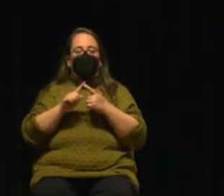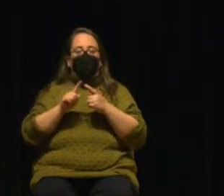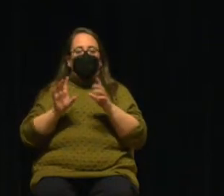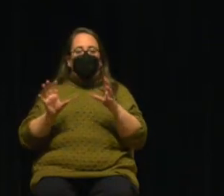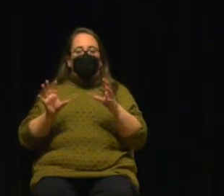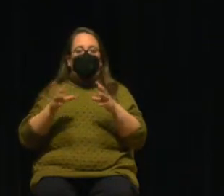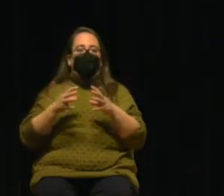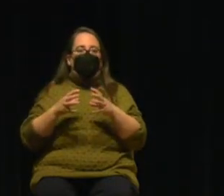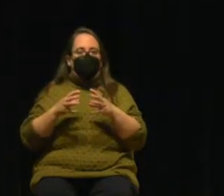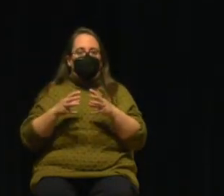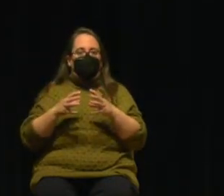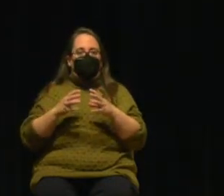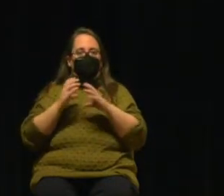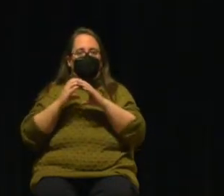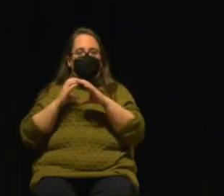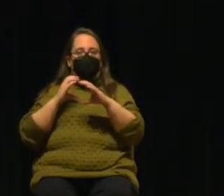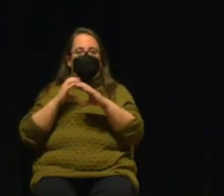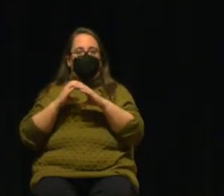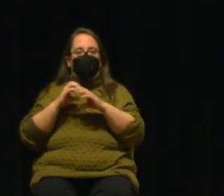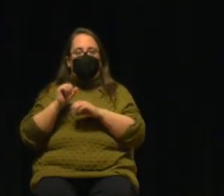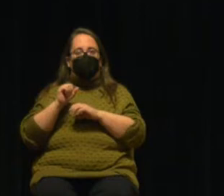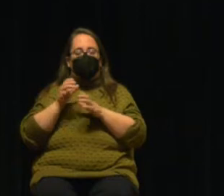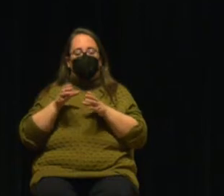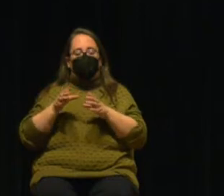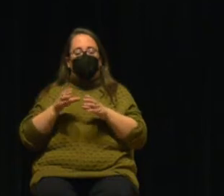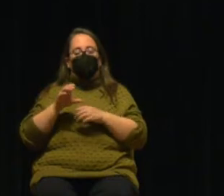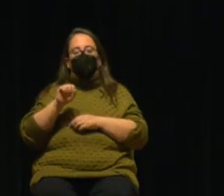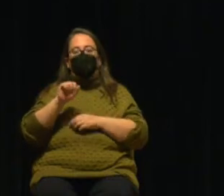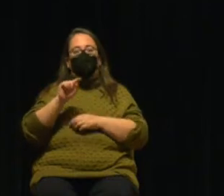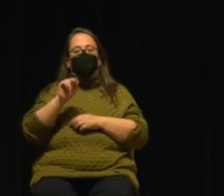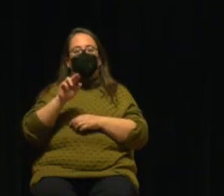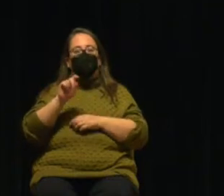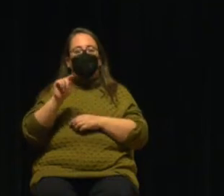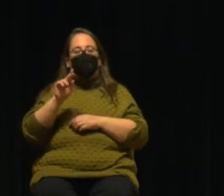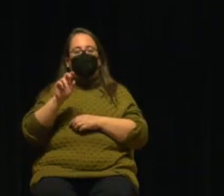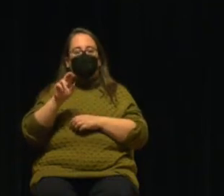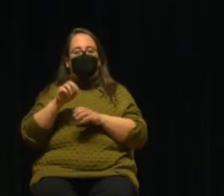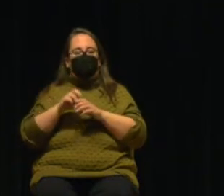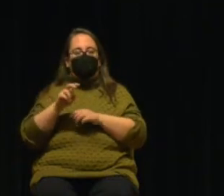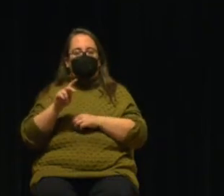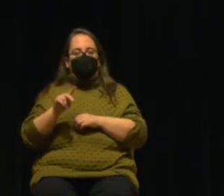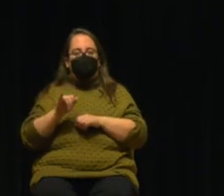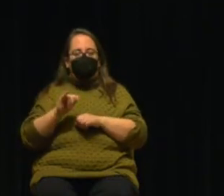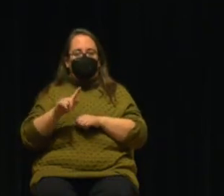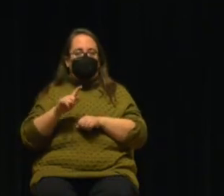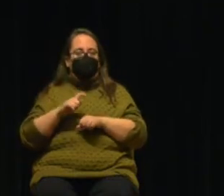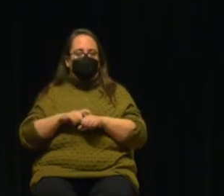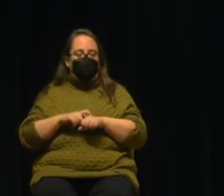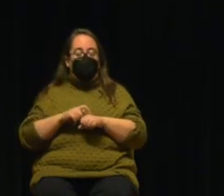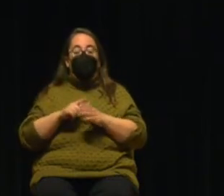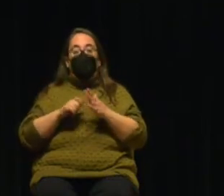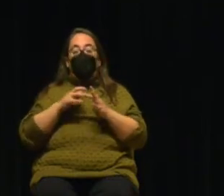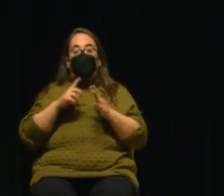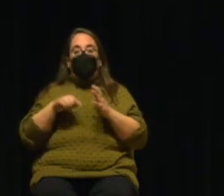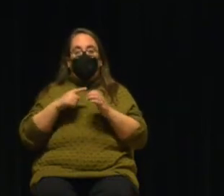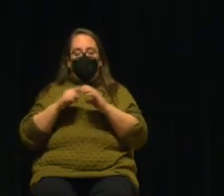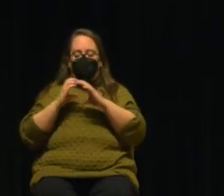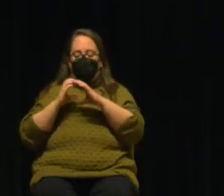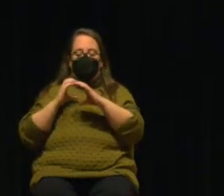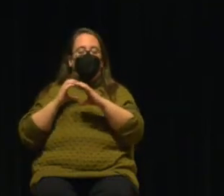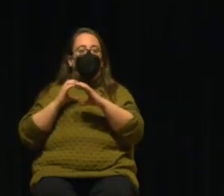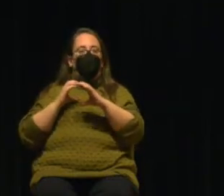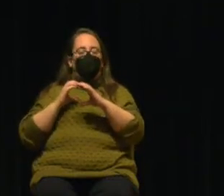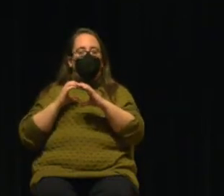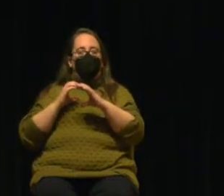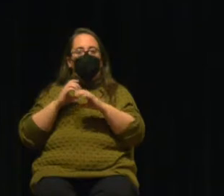desegregate streetcars in Philadelphia. Now, at this point, what we're talking about when we talk about